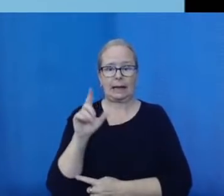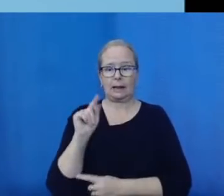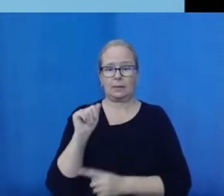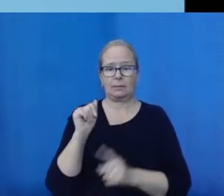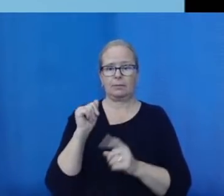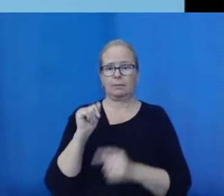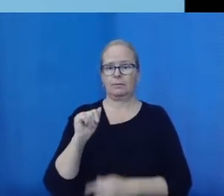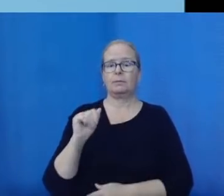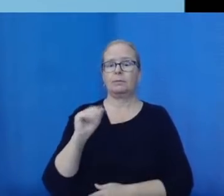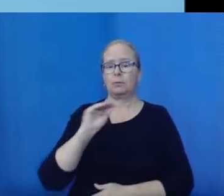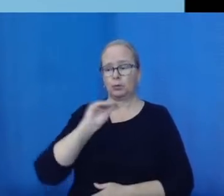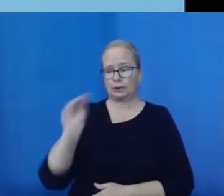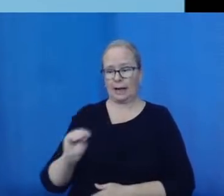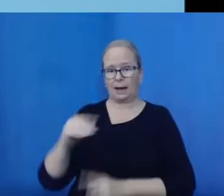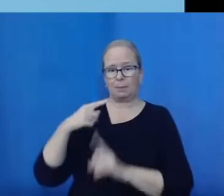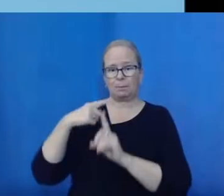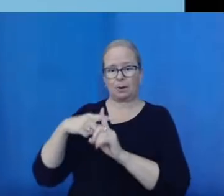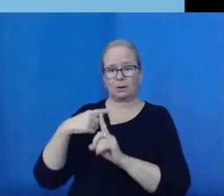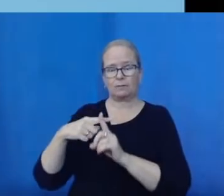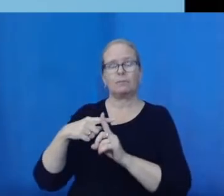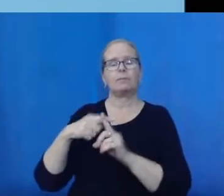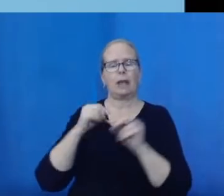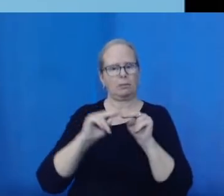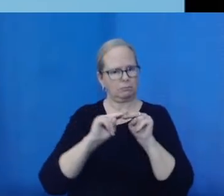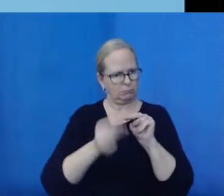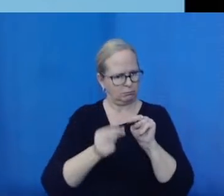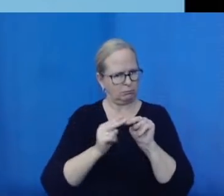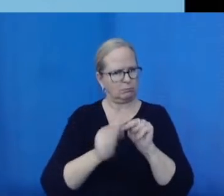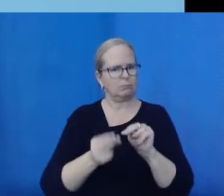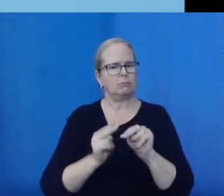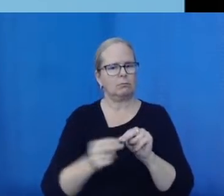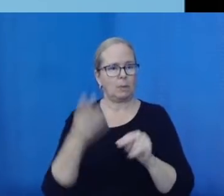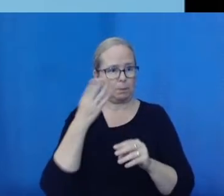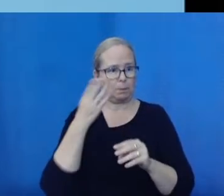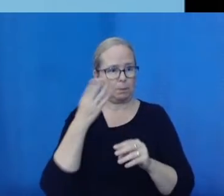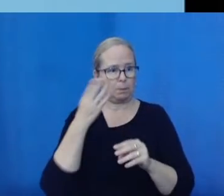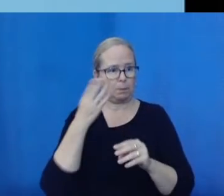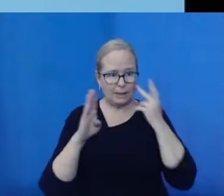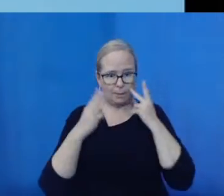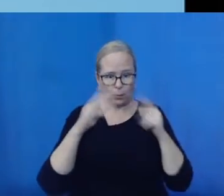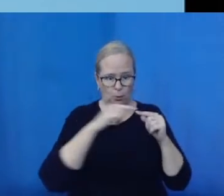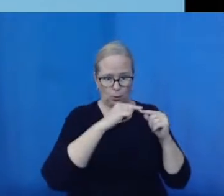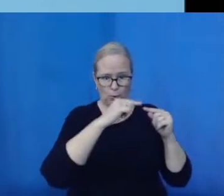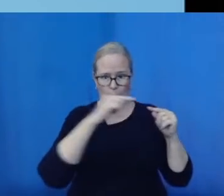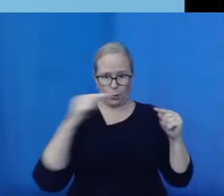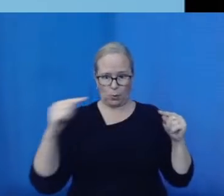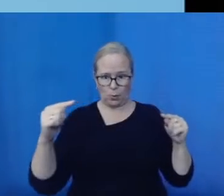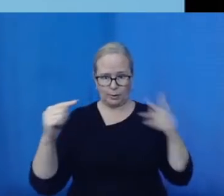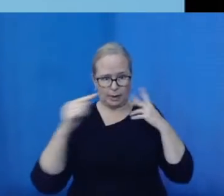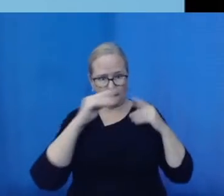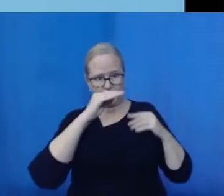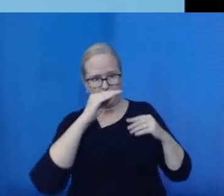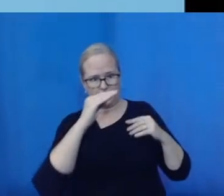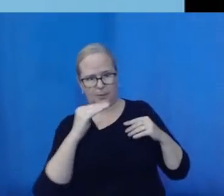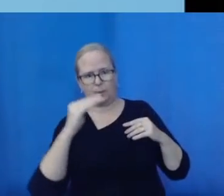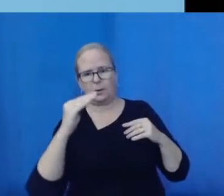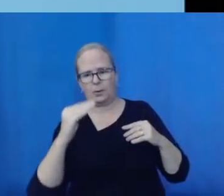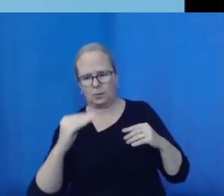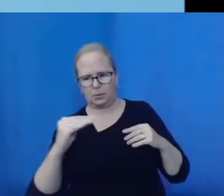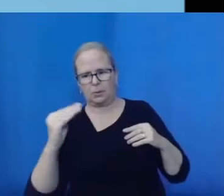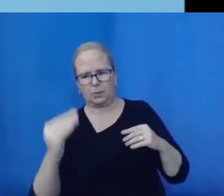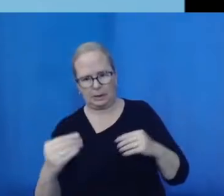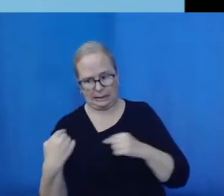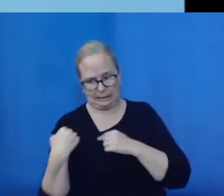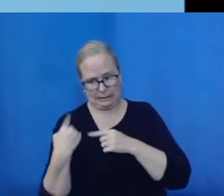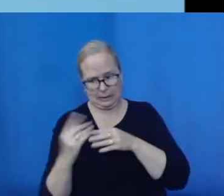average, also continues to drop all 4 days. So that's really good to see. Next slide, please. Okay,